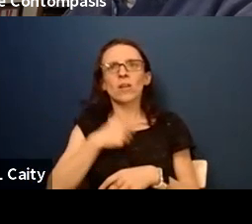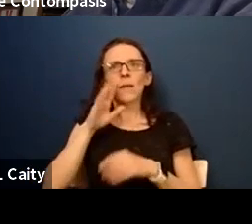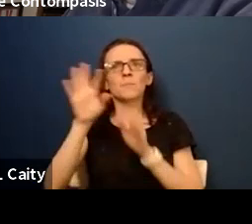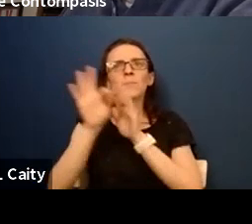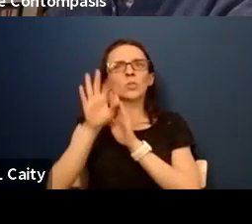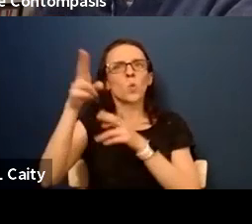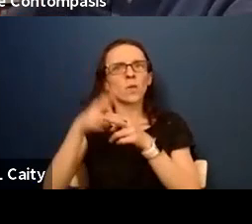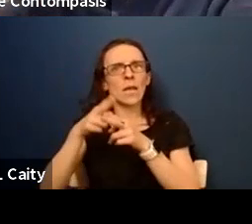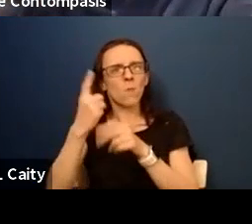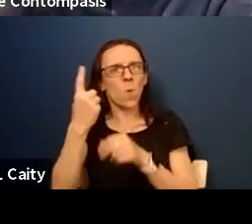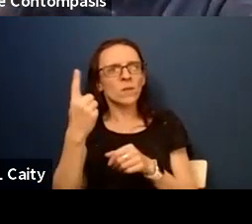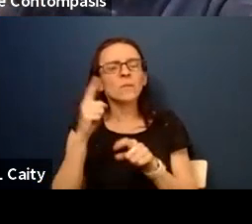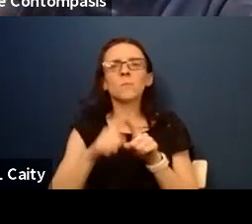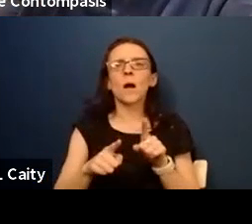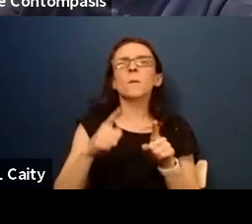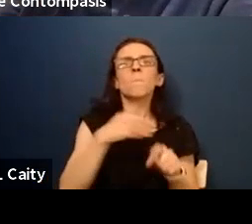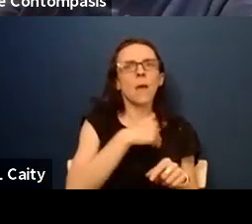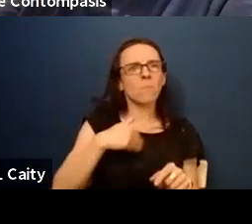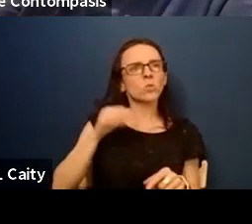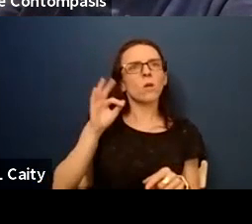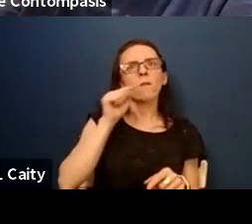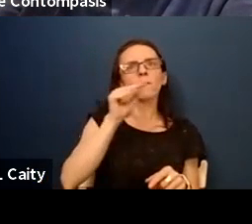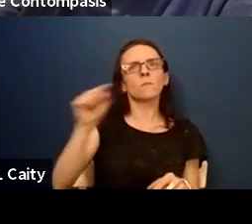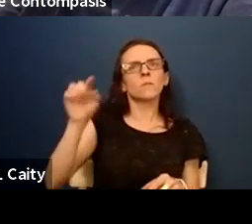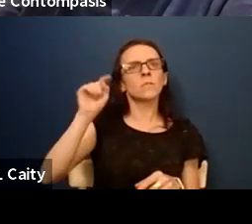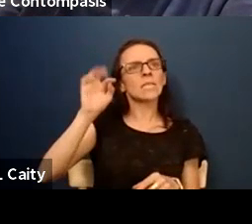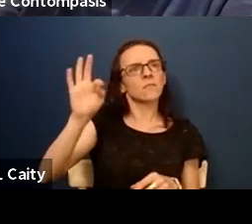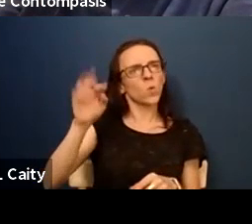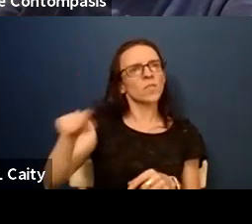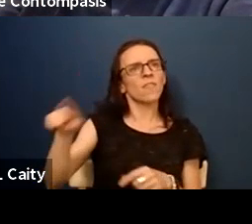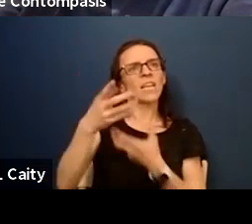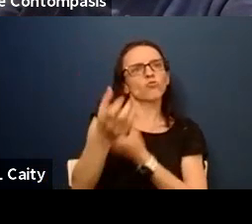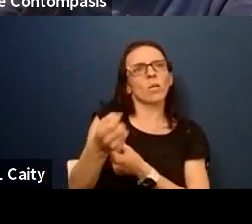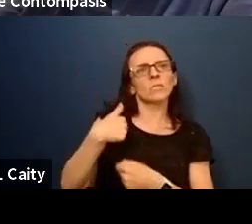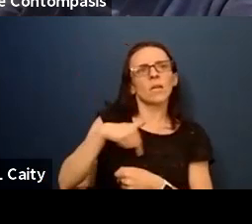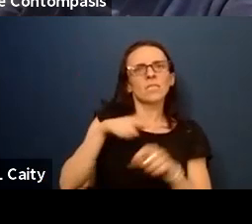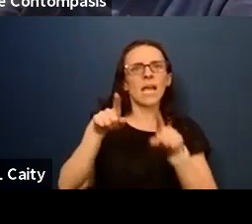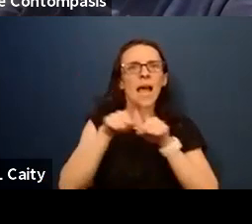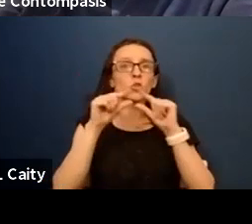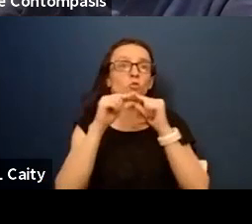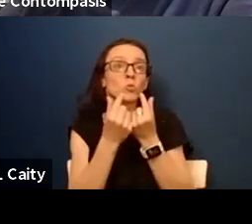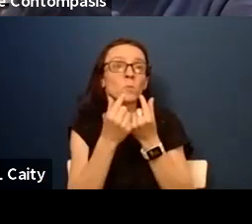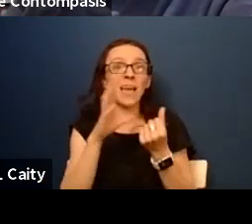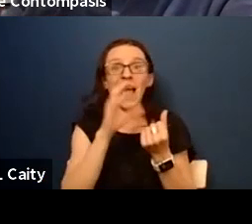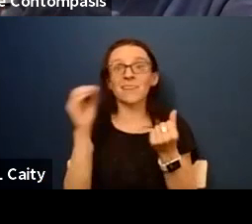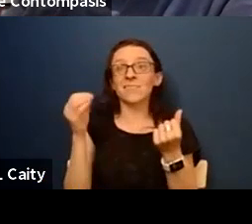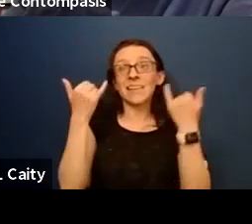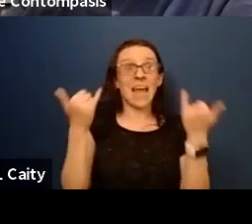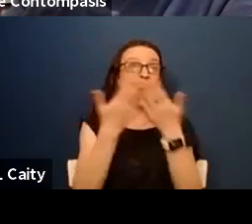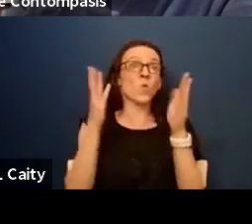but that members of the task force have trusted us as a group, and quite frankly, the world at this point,